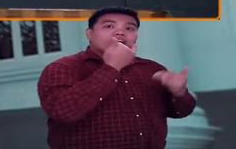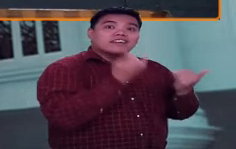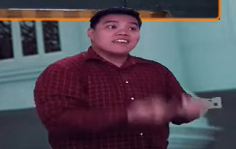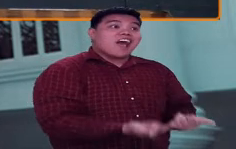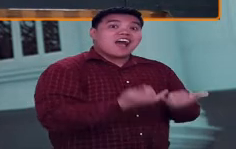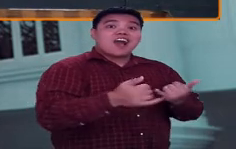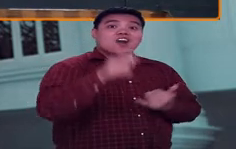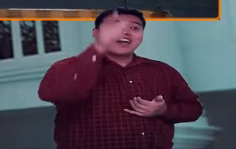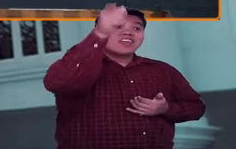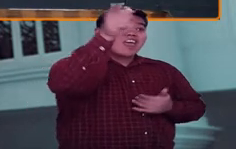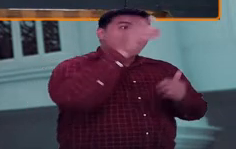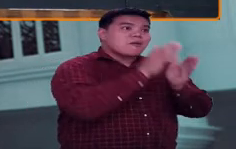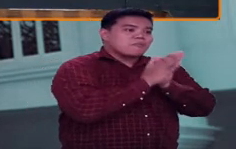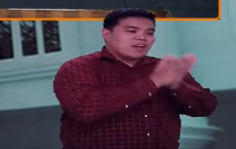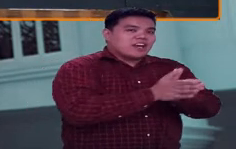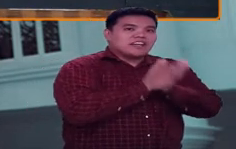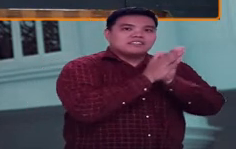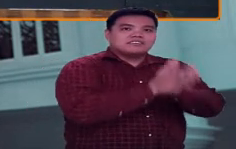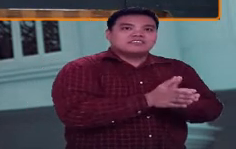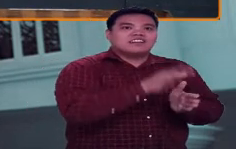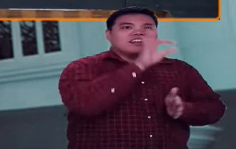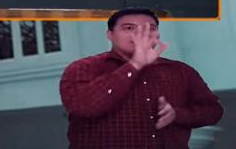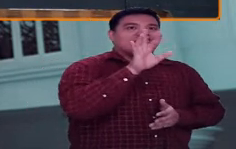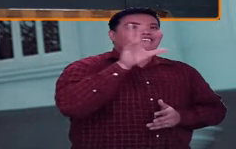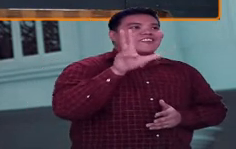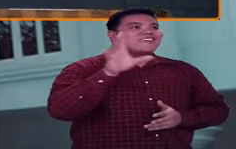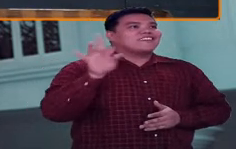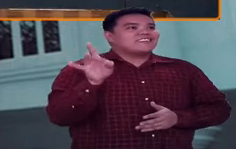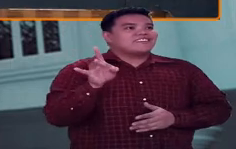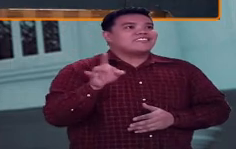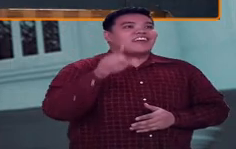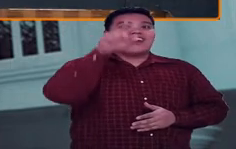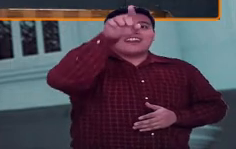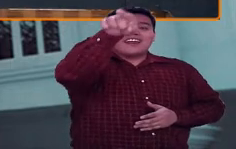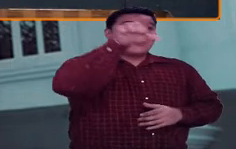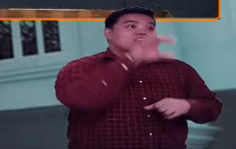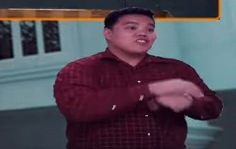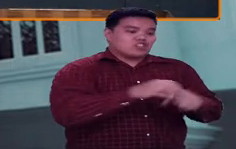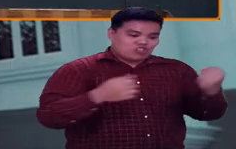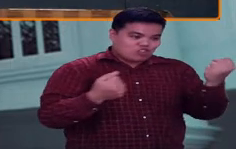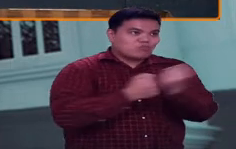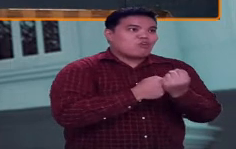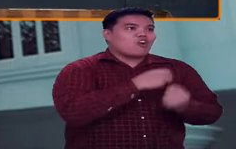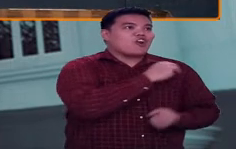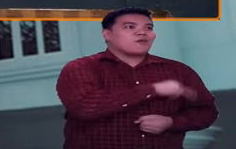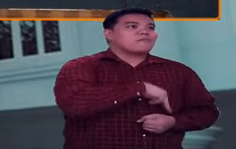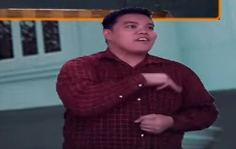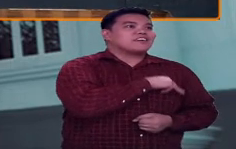the 938 prayer? Amen. They are also giving to missions.